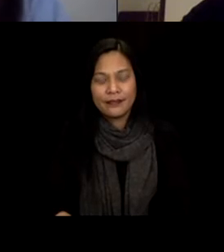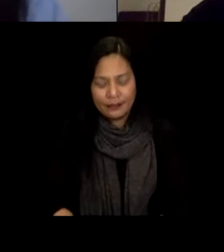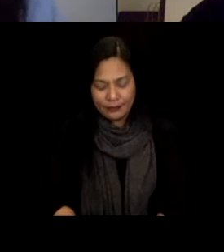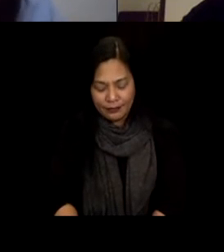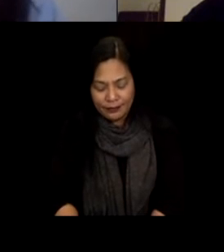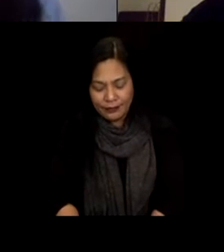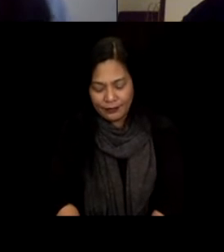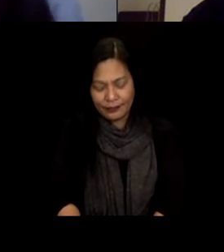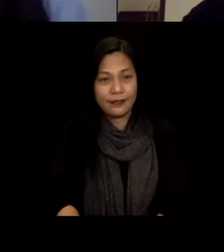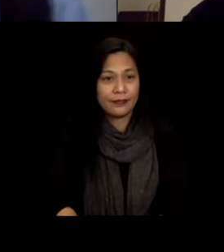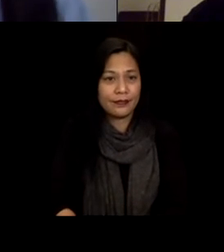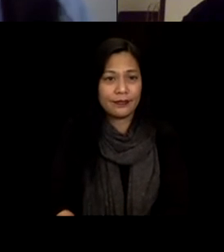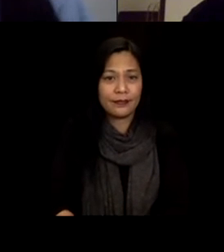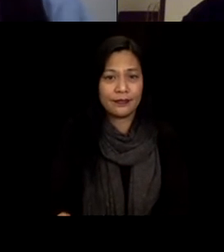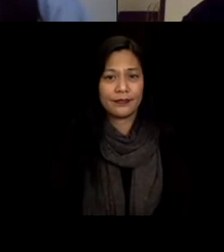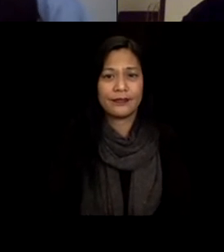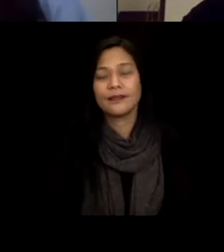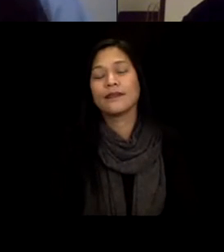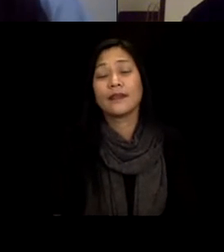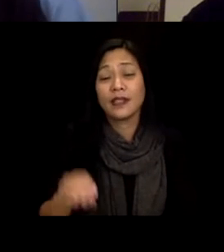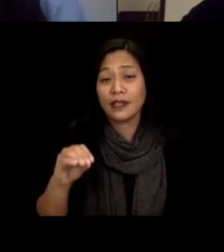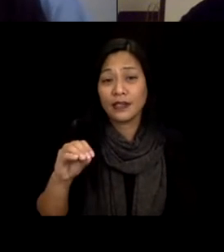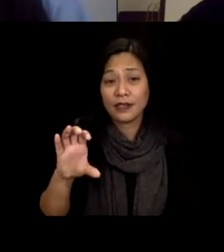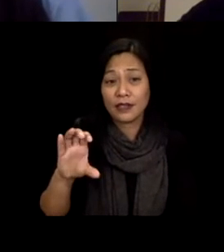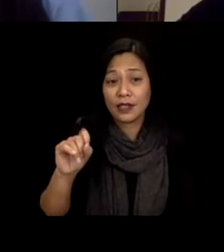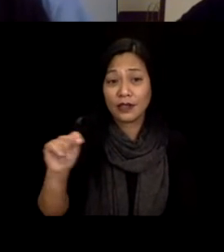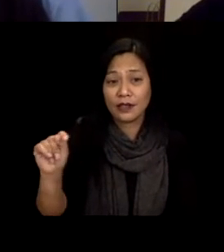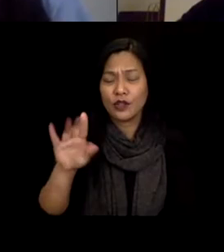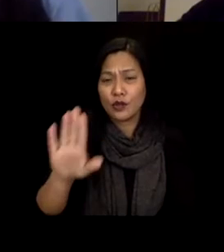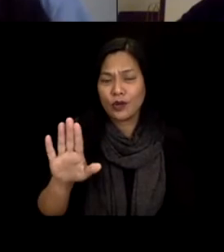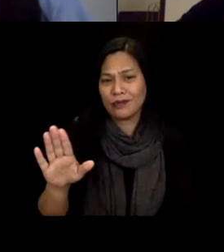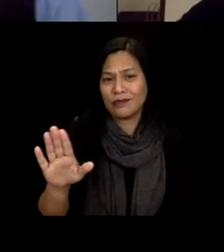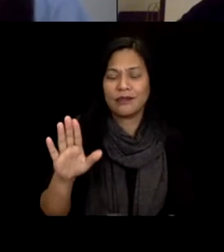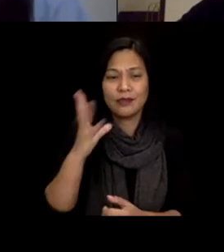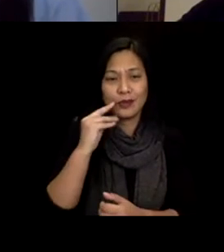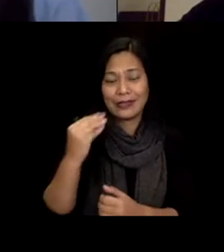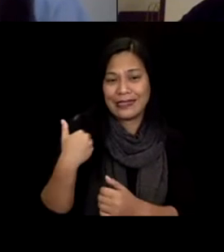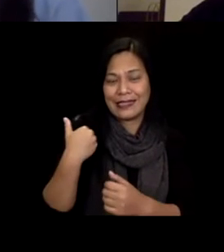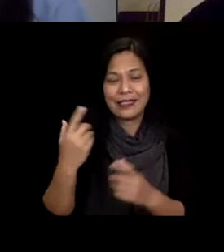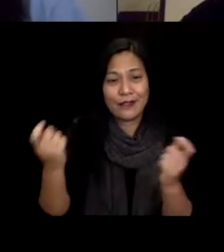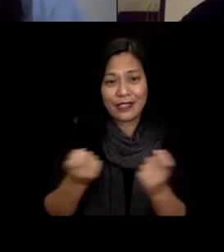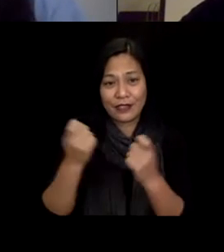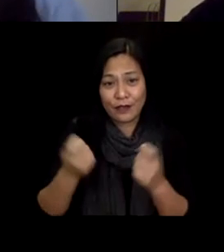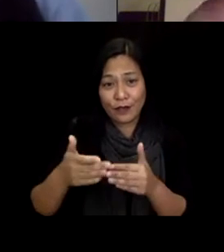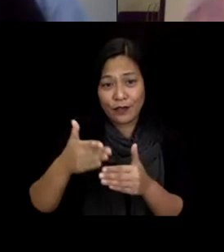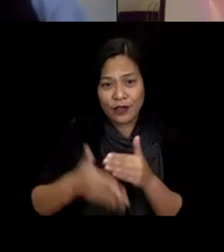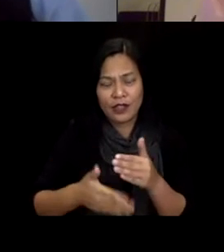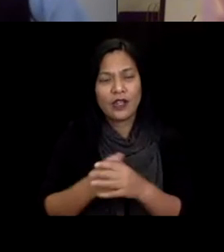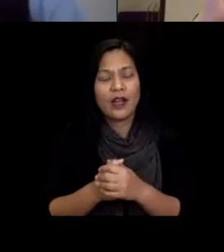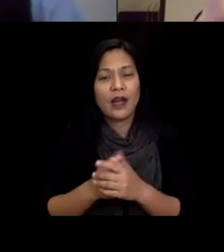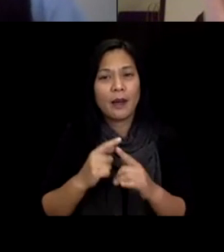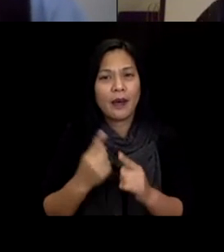Yeah, like Scott, you've just come off of the festival, and so I do want to give you time to process it. But one question